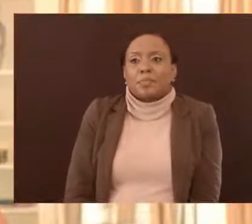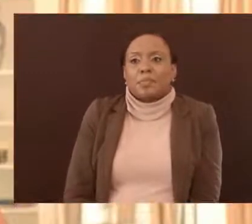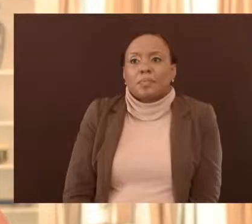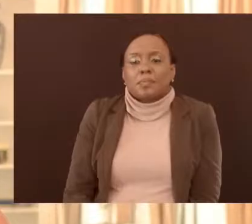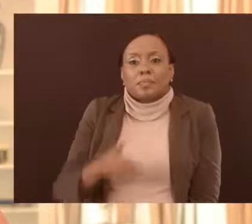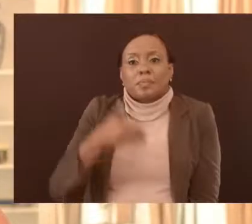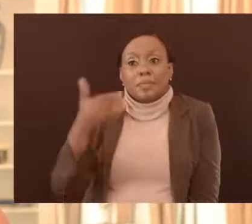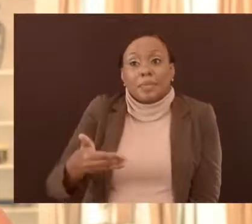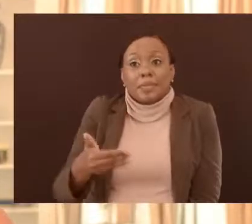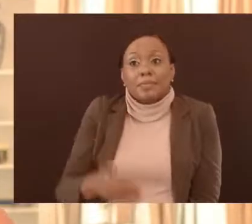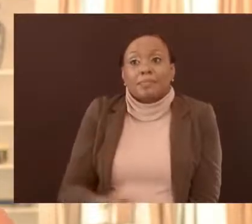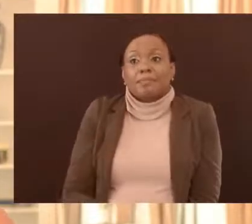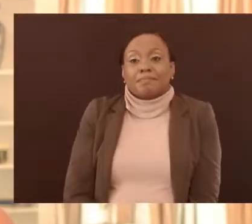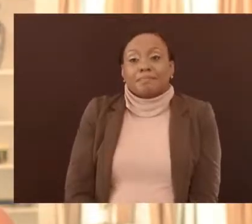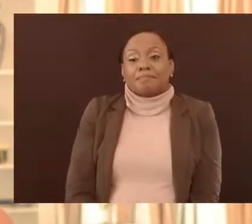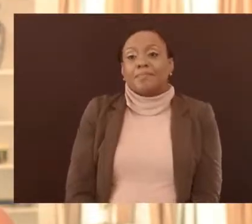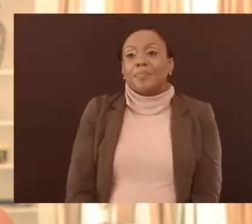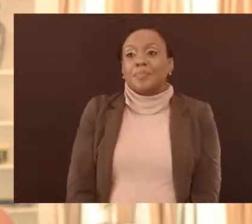Next question. You're welcome.